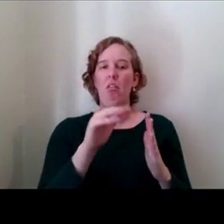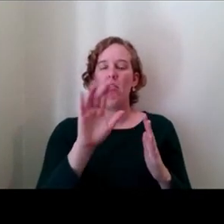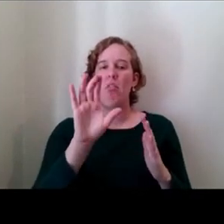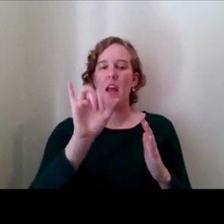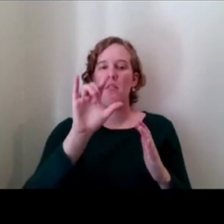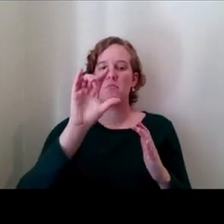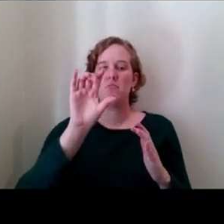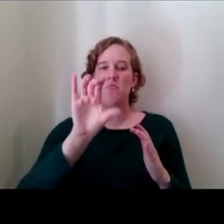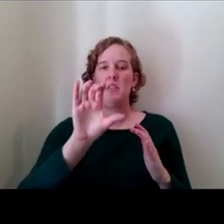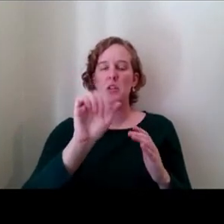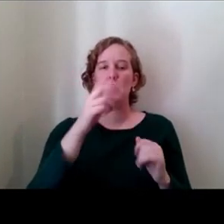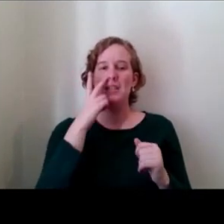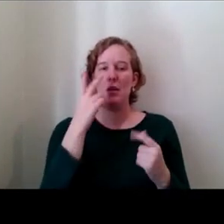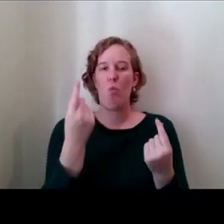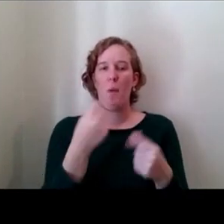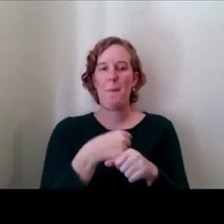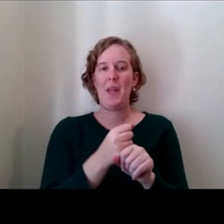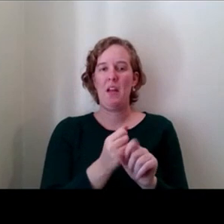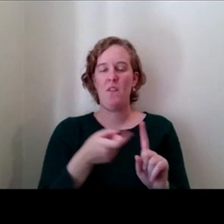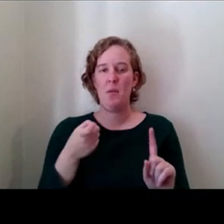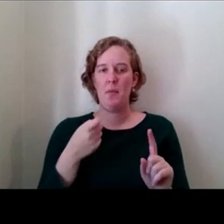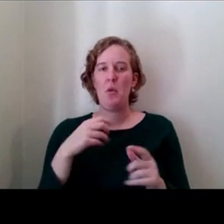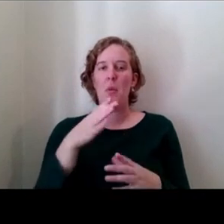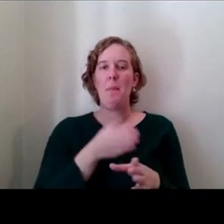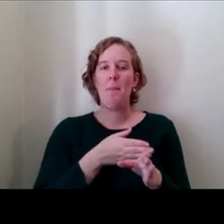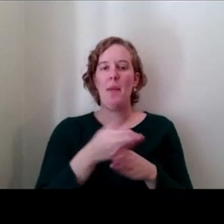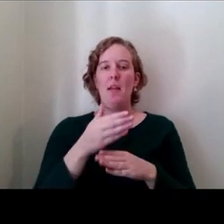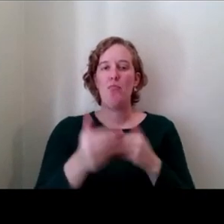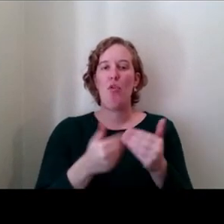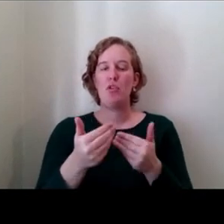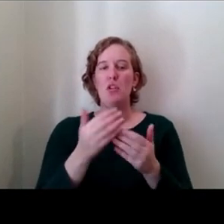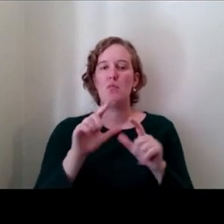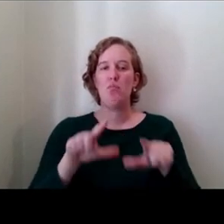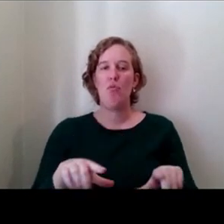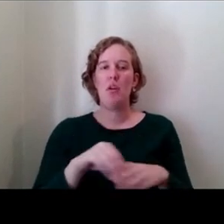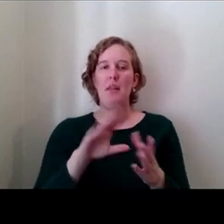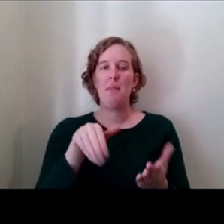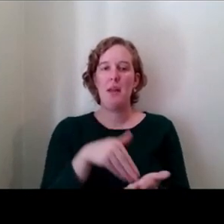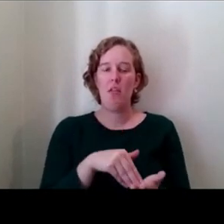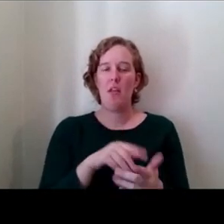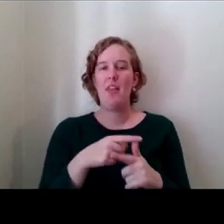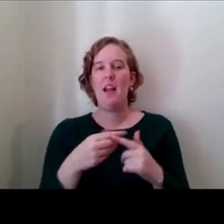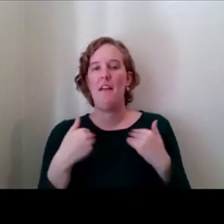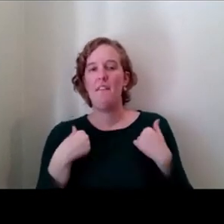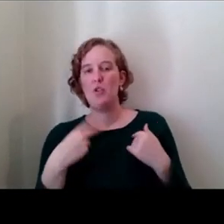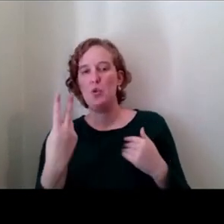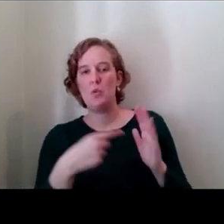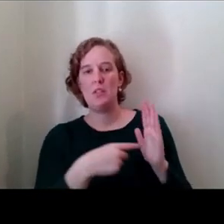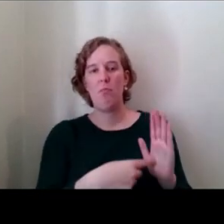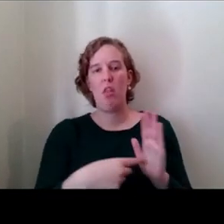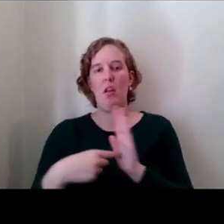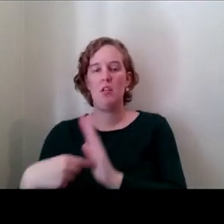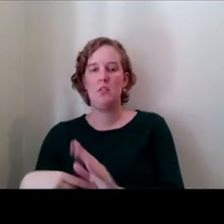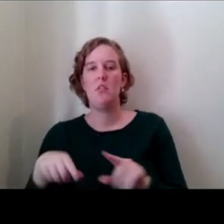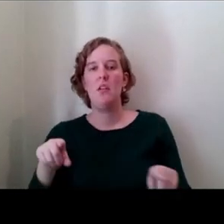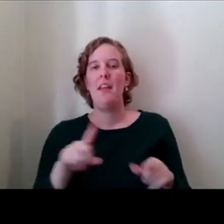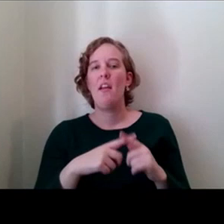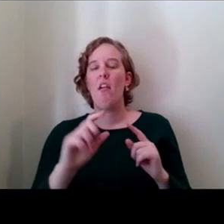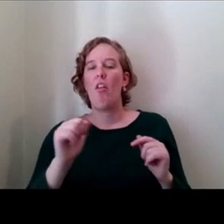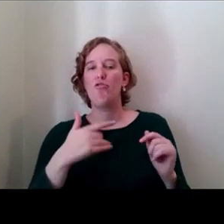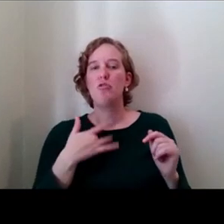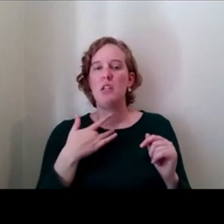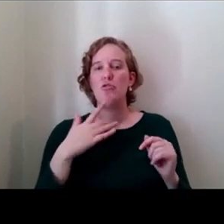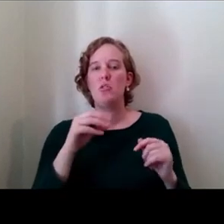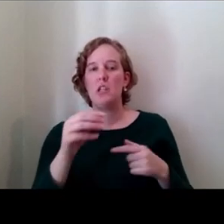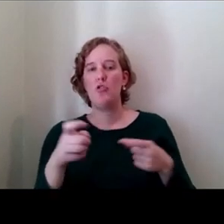the modules it's made from. There's a main processor board in the middle, and there's two little OLED displays on either side and various other sensors and controls around